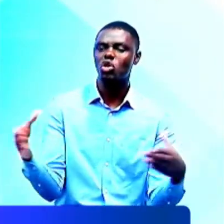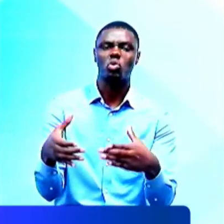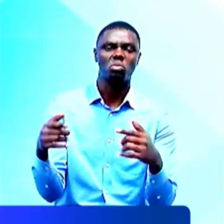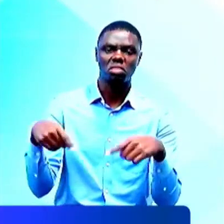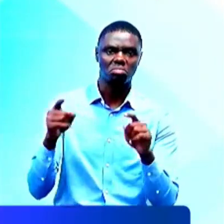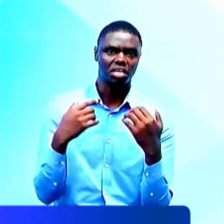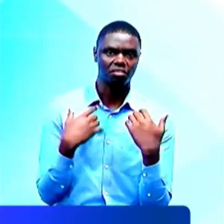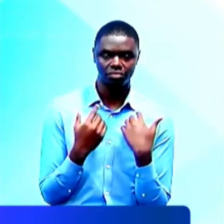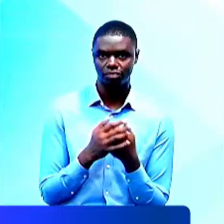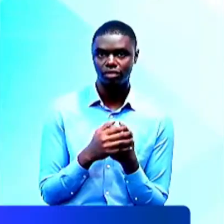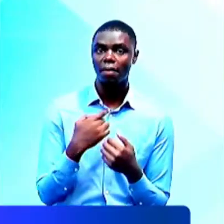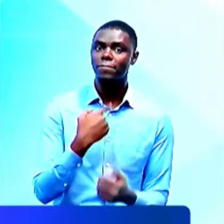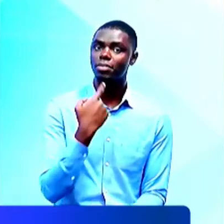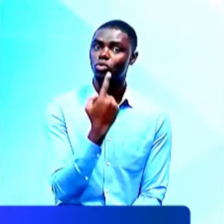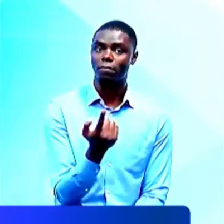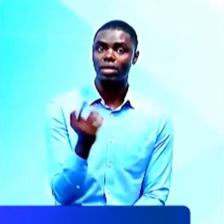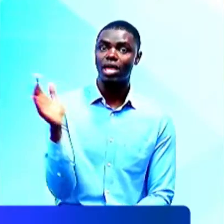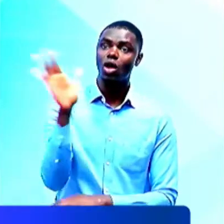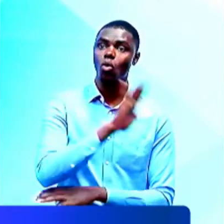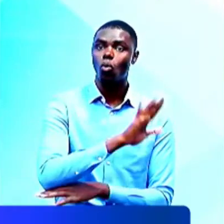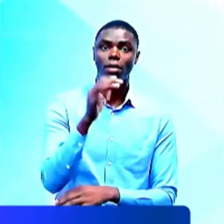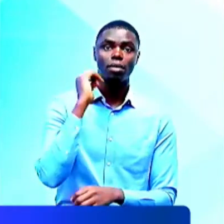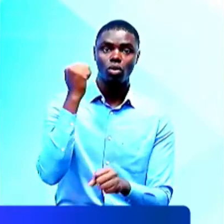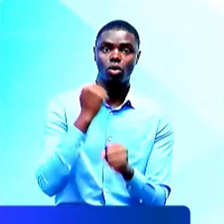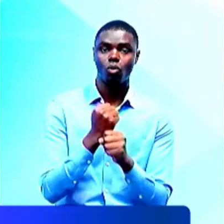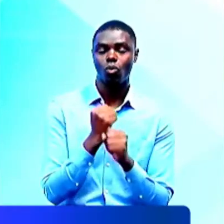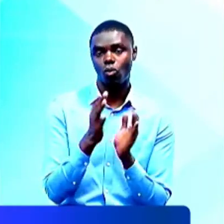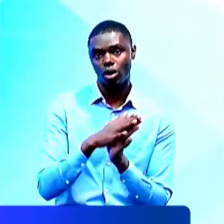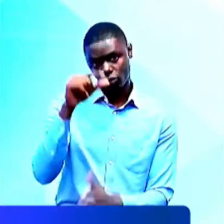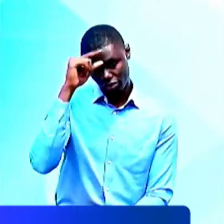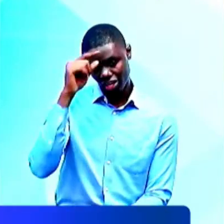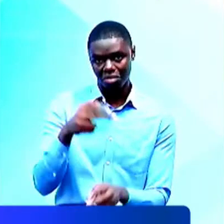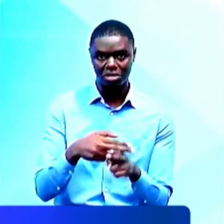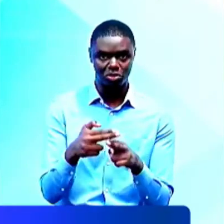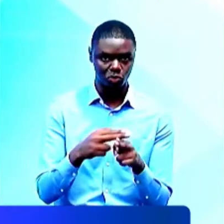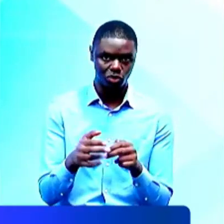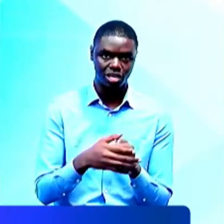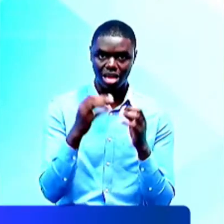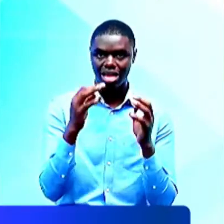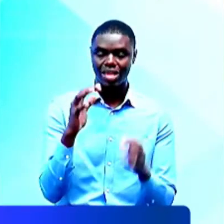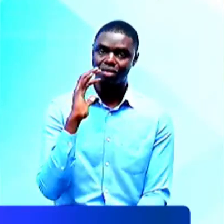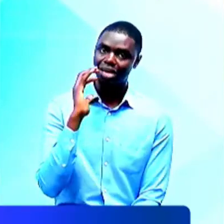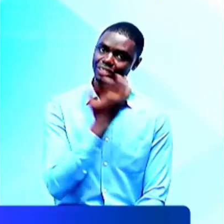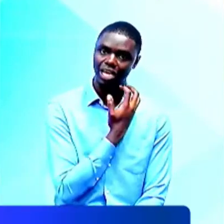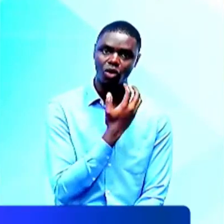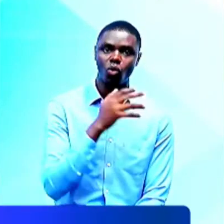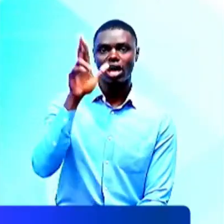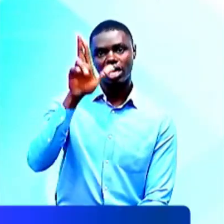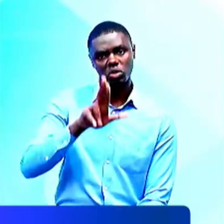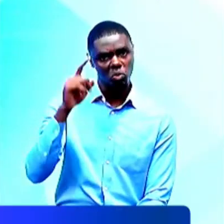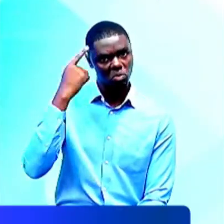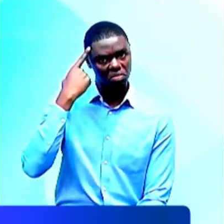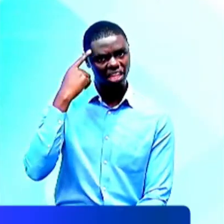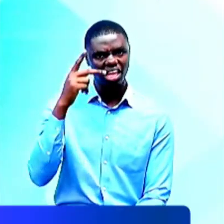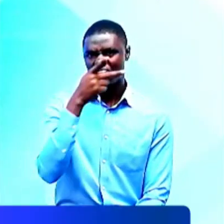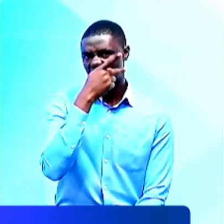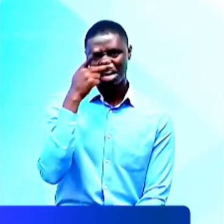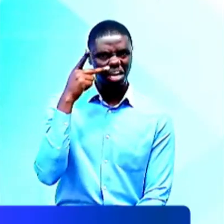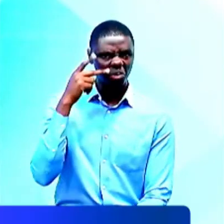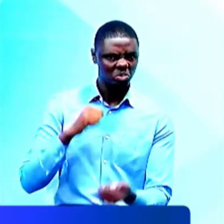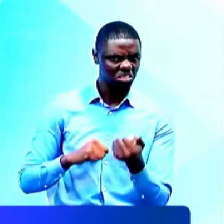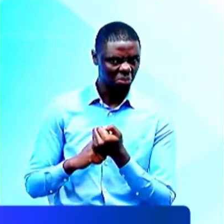something. Wiper will work with the government. If Gachagua and Uhuru is thinking that Kalonzo is with